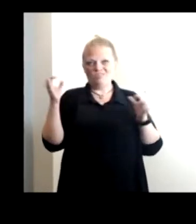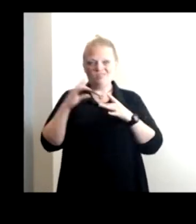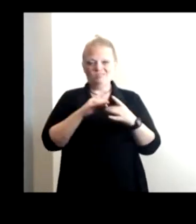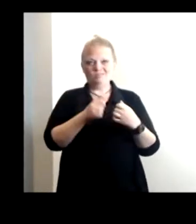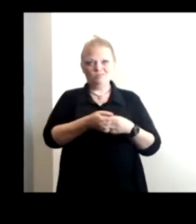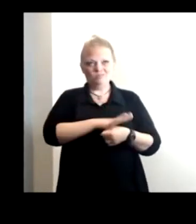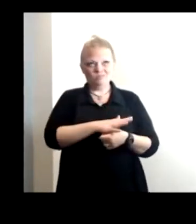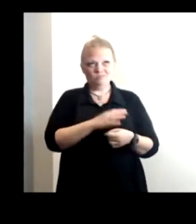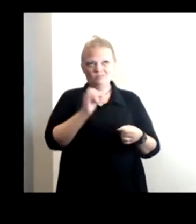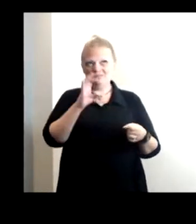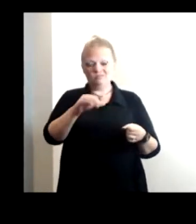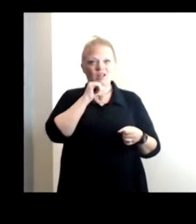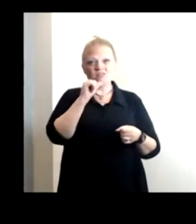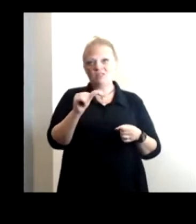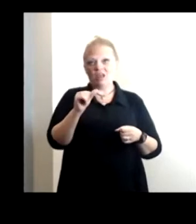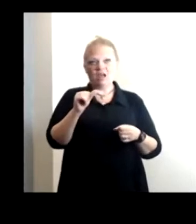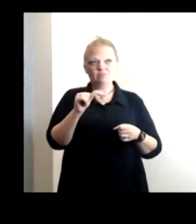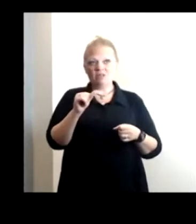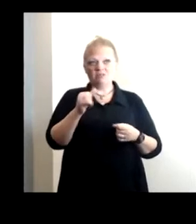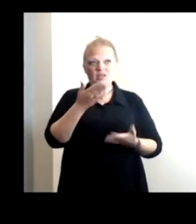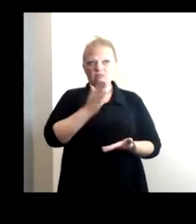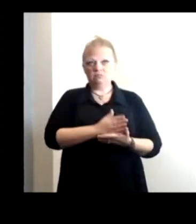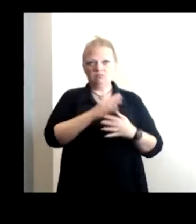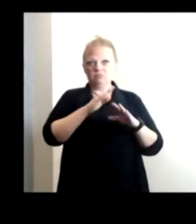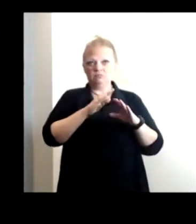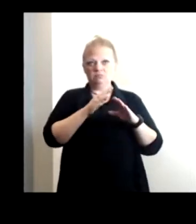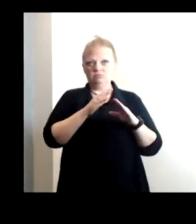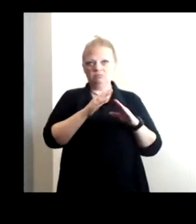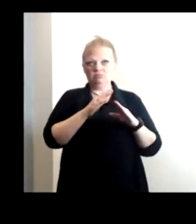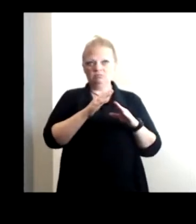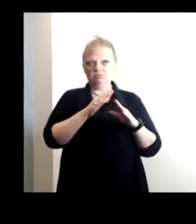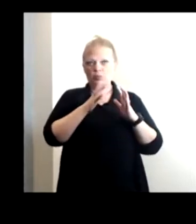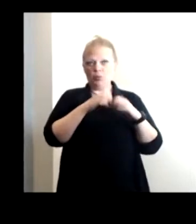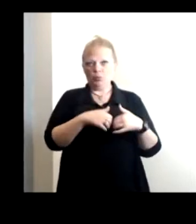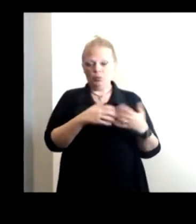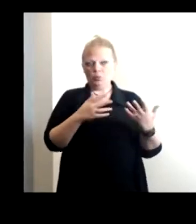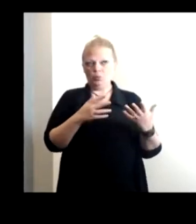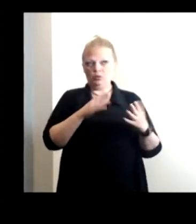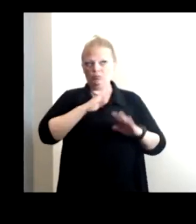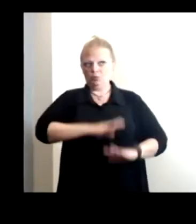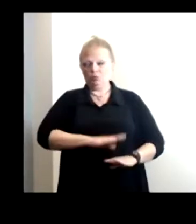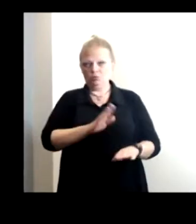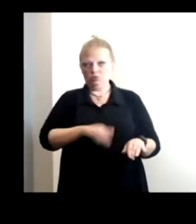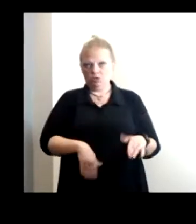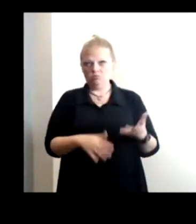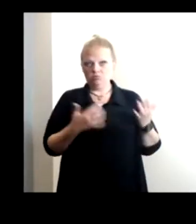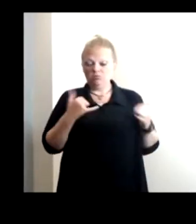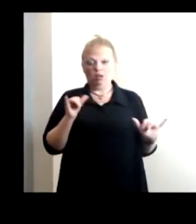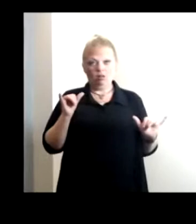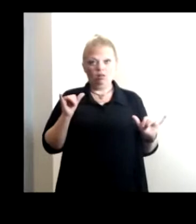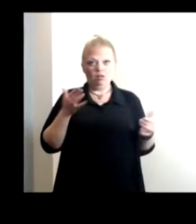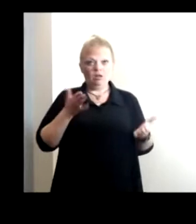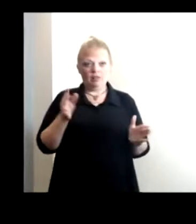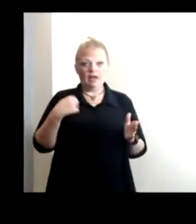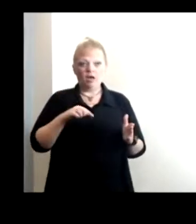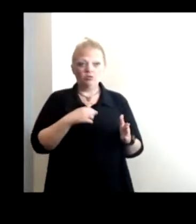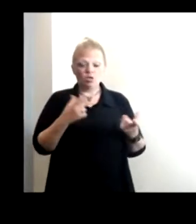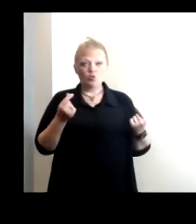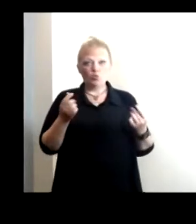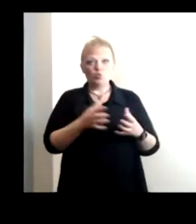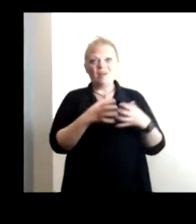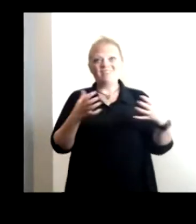COVID-19 in Erie County. That has not been rescinded by me. So the state of emergency still exists and allows us to do a lot of things related